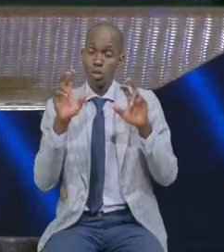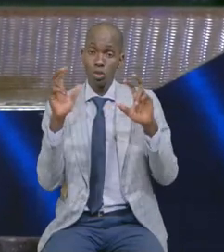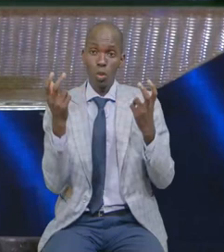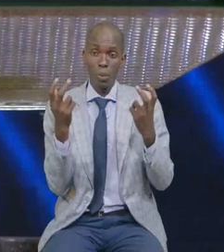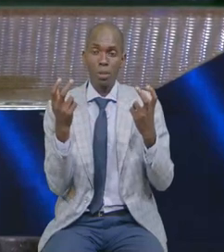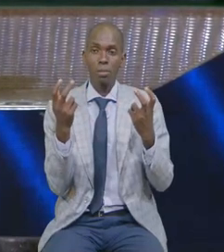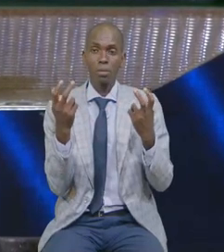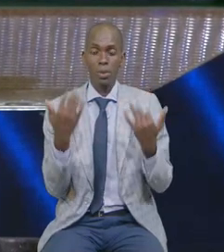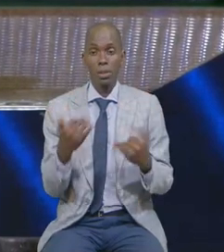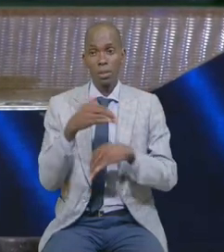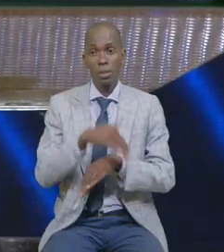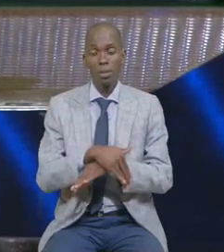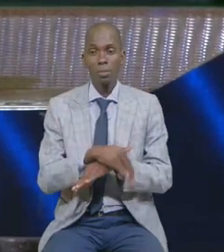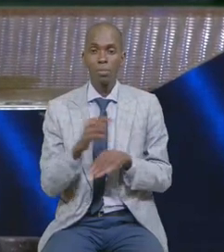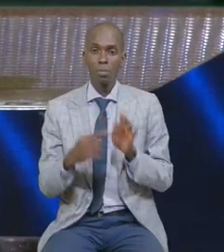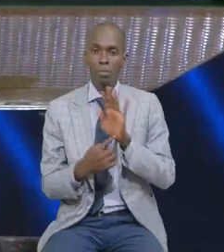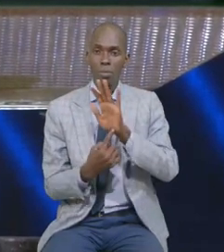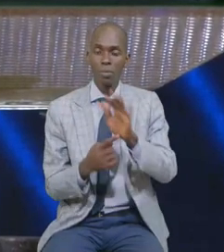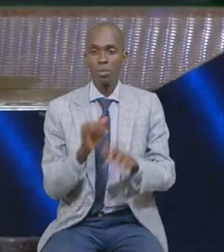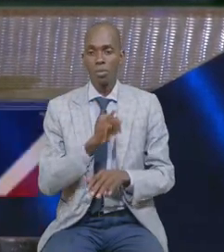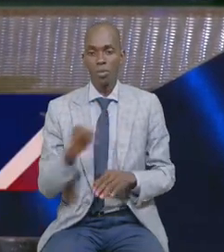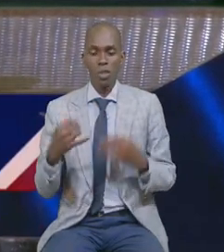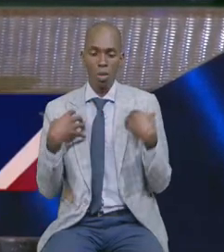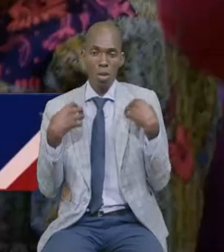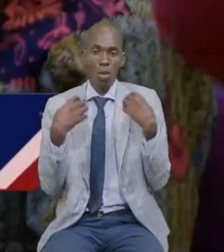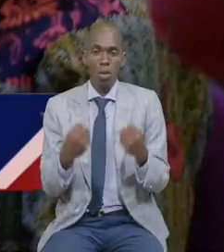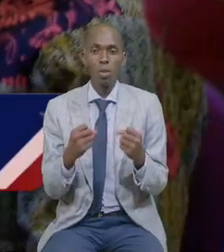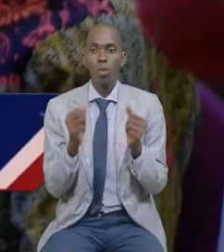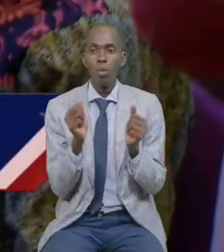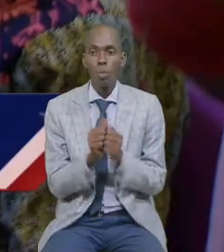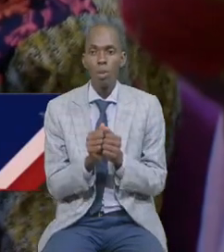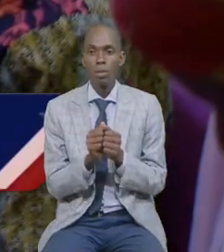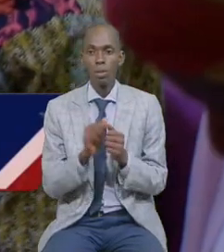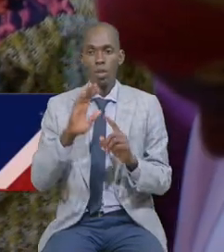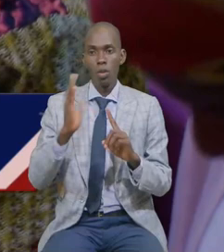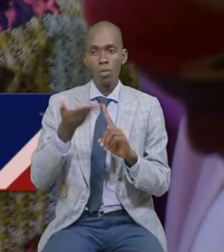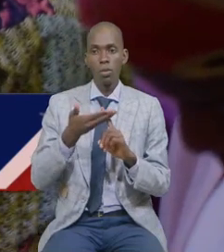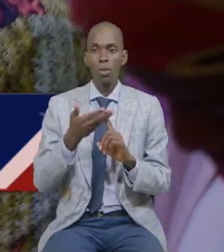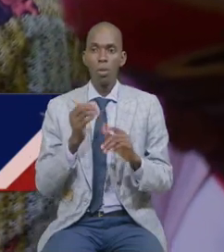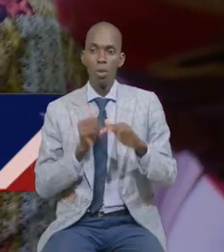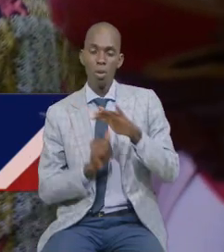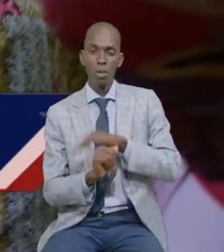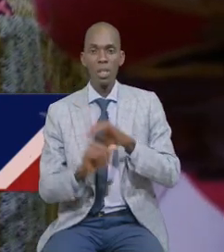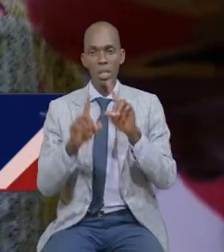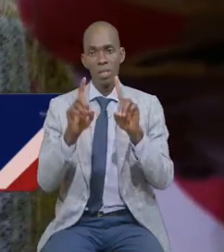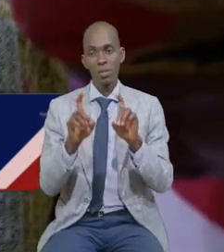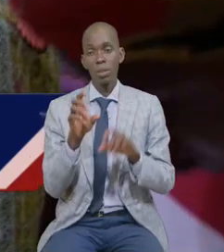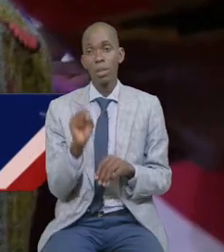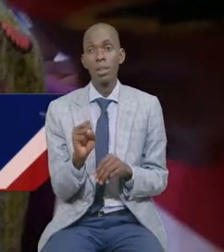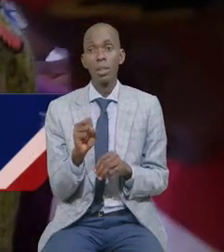the topic, manifesting courage with conviction under trial. It has to